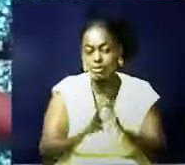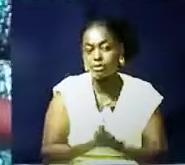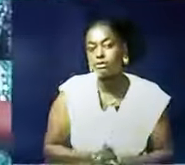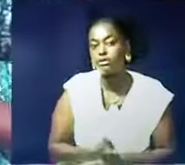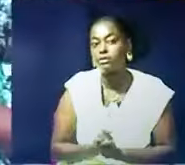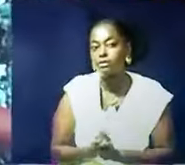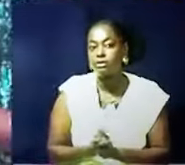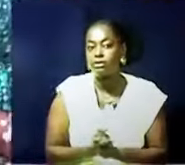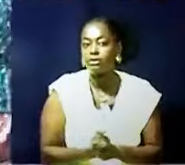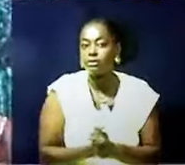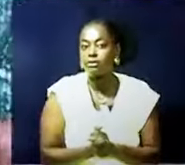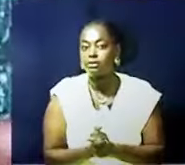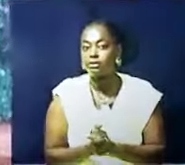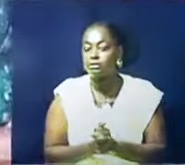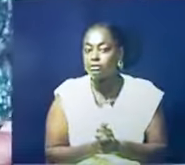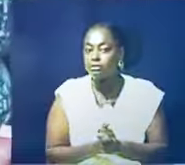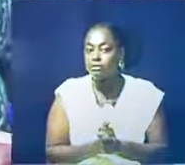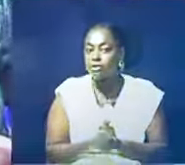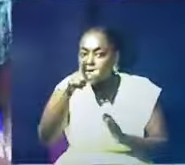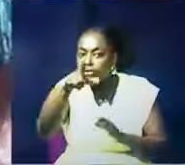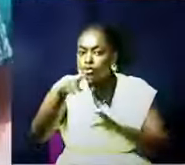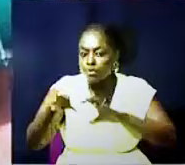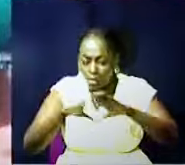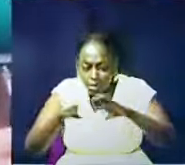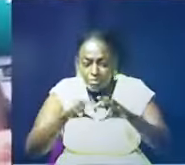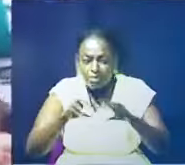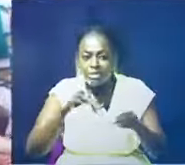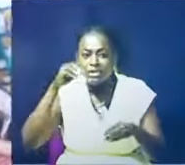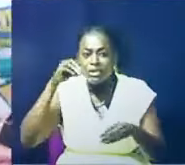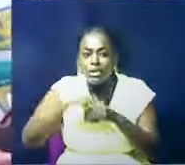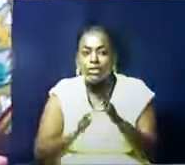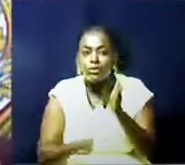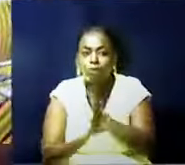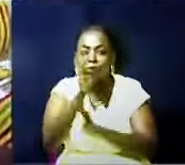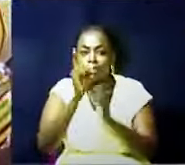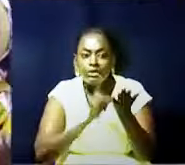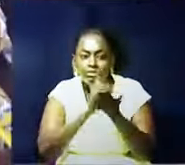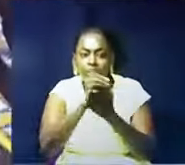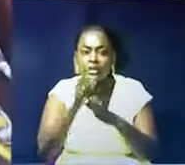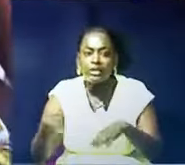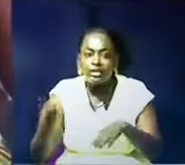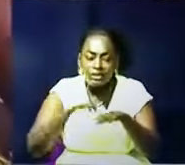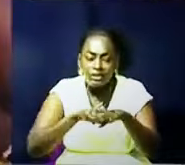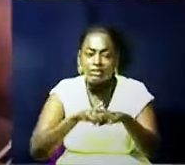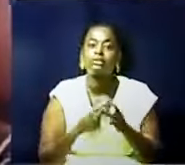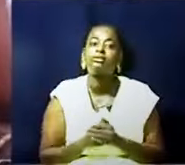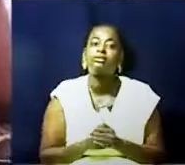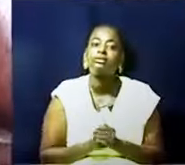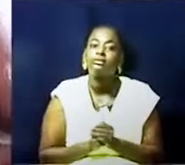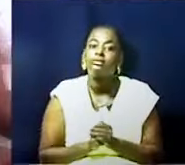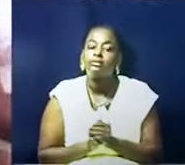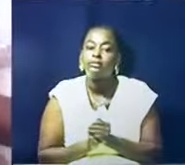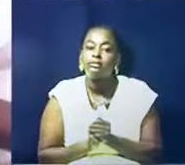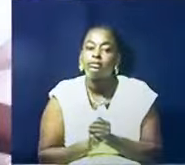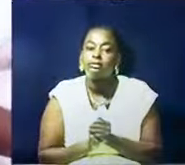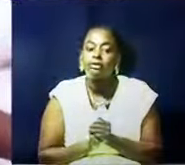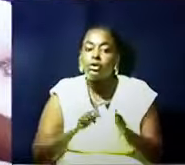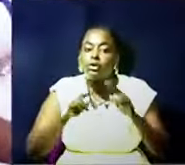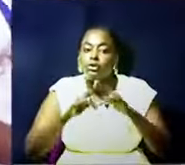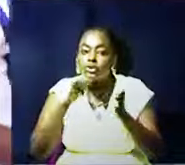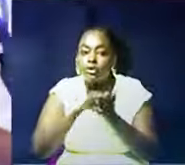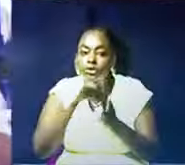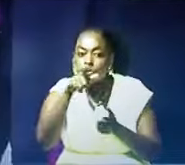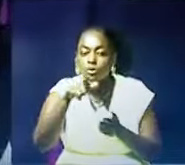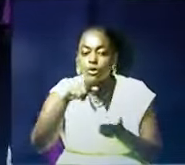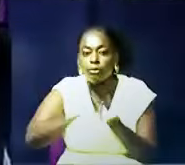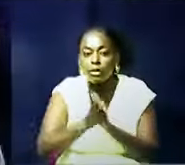And then participate in his divine nature. So that we will be men and women that God